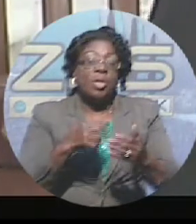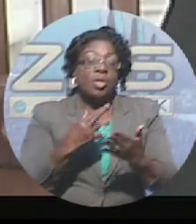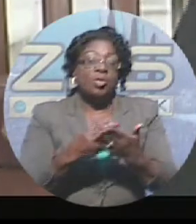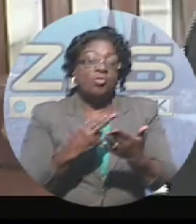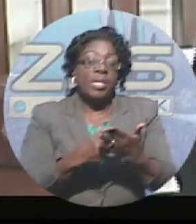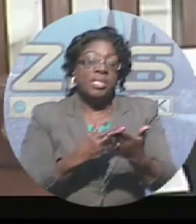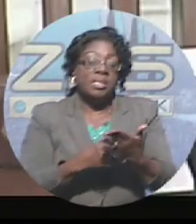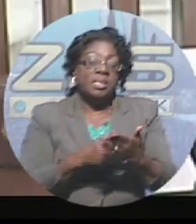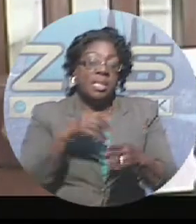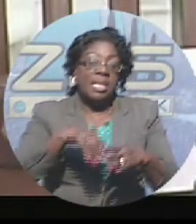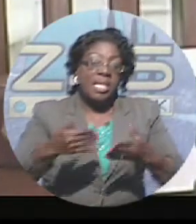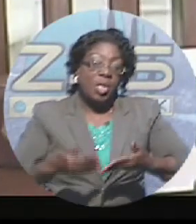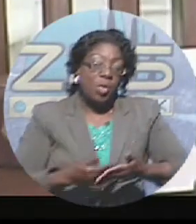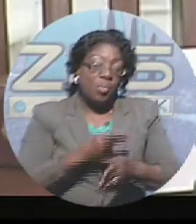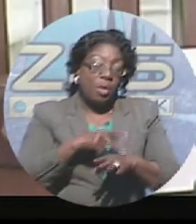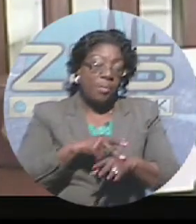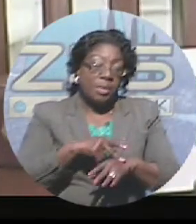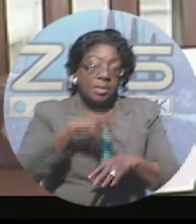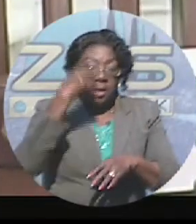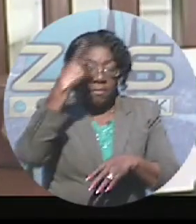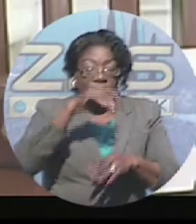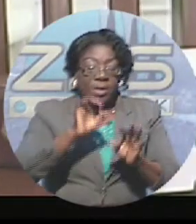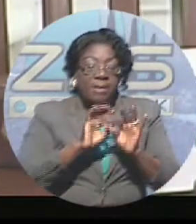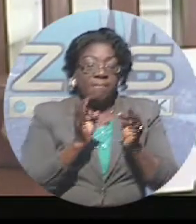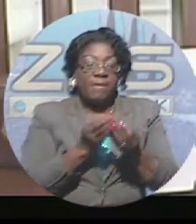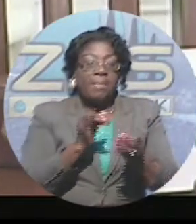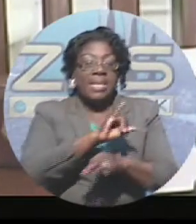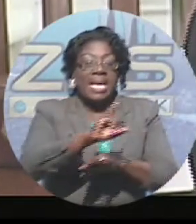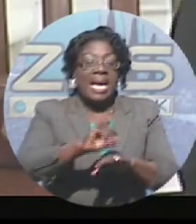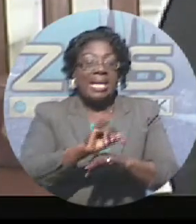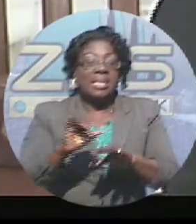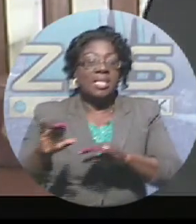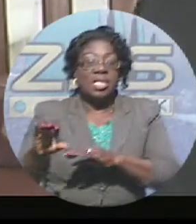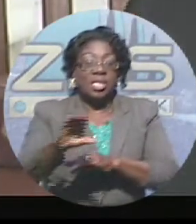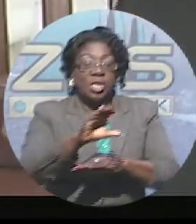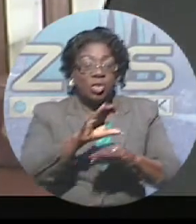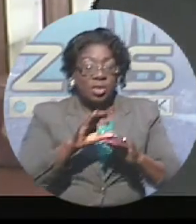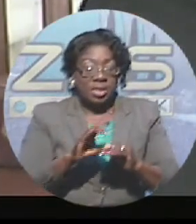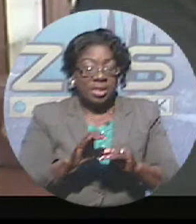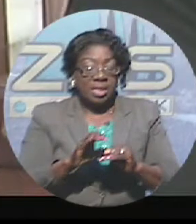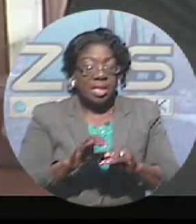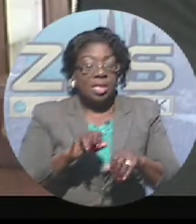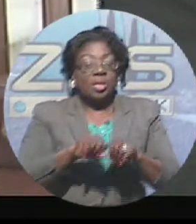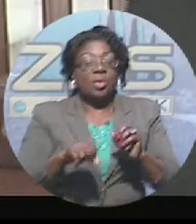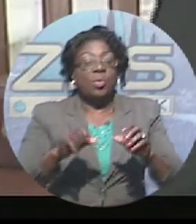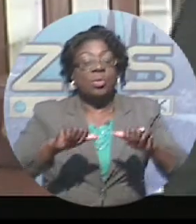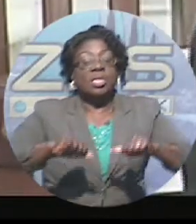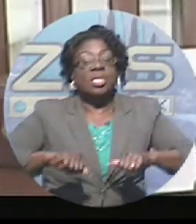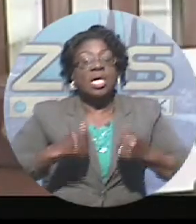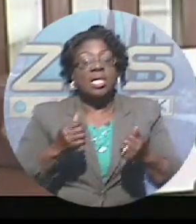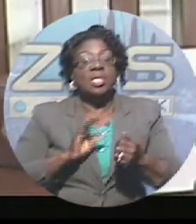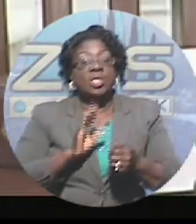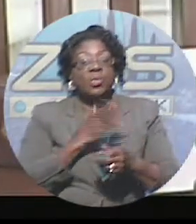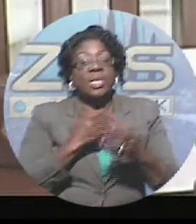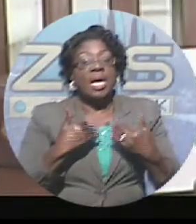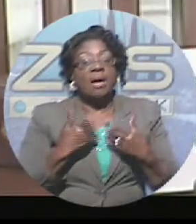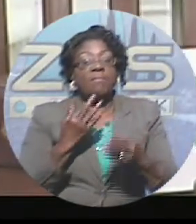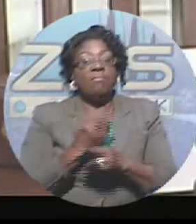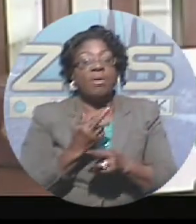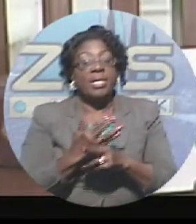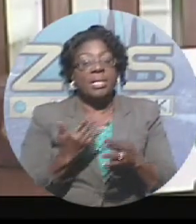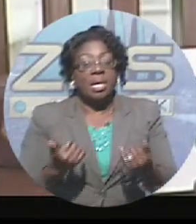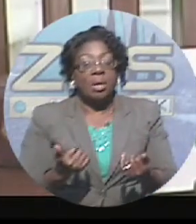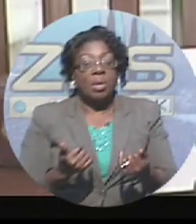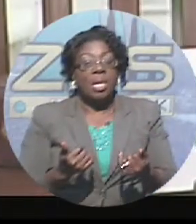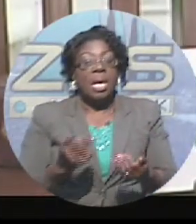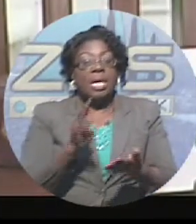their Family Island constituency. So the challenge we have right now at the University of Bahamas